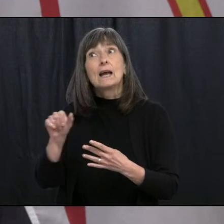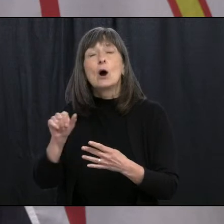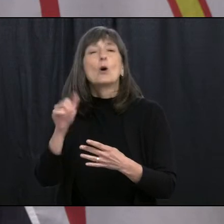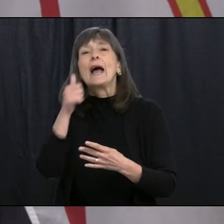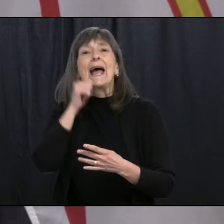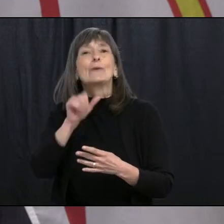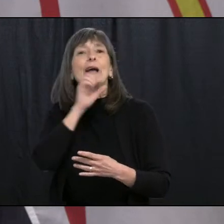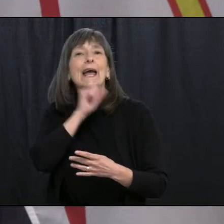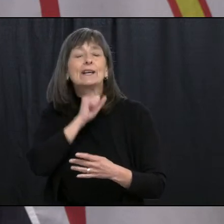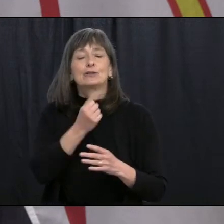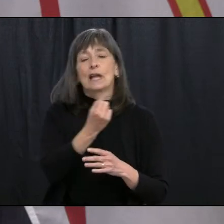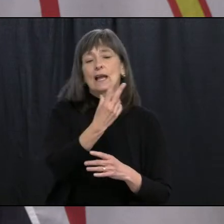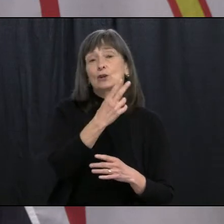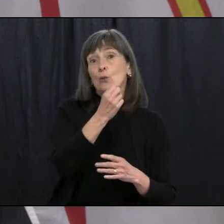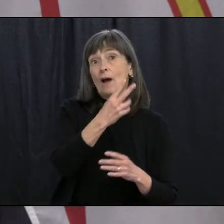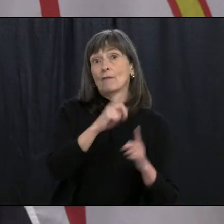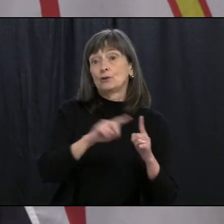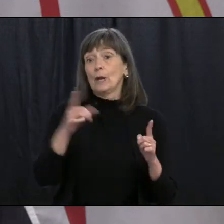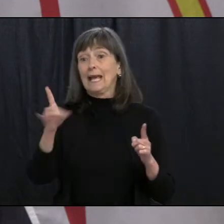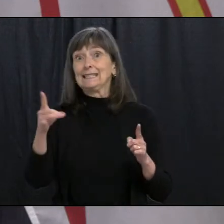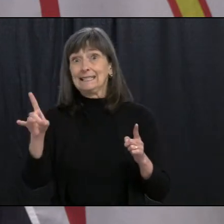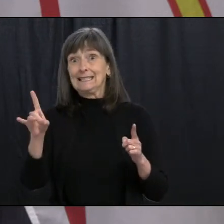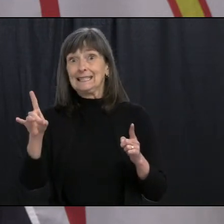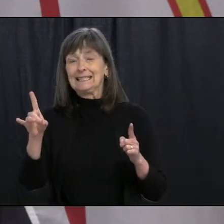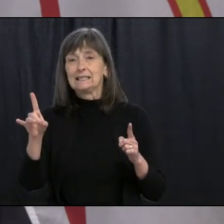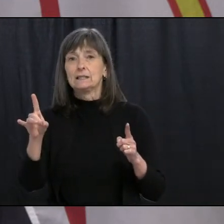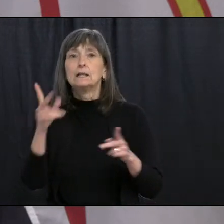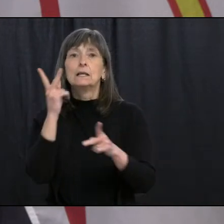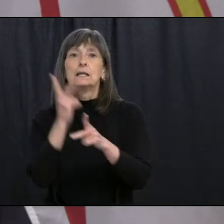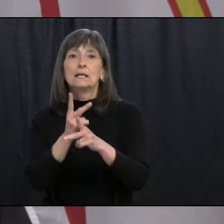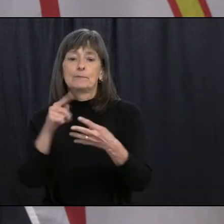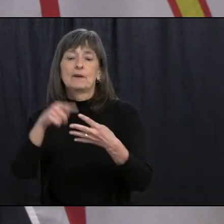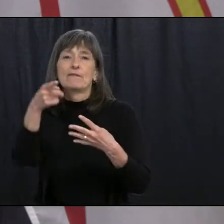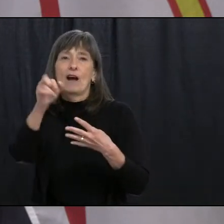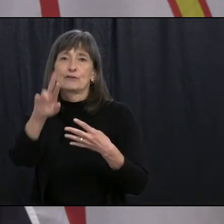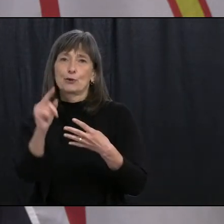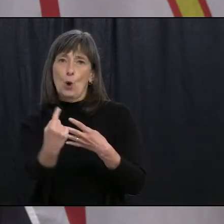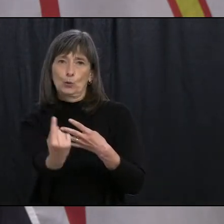between 12 and 18 will have to stick with Pfizer.